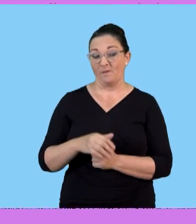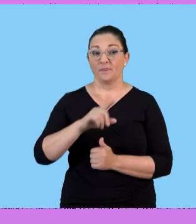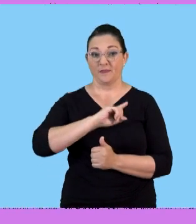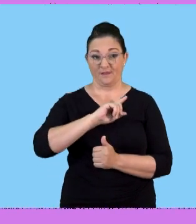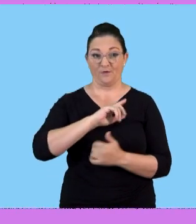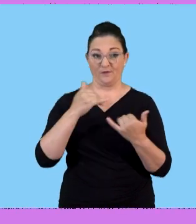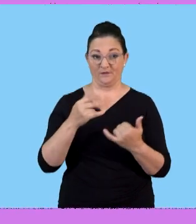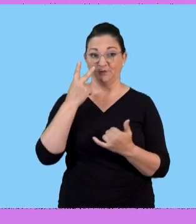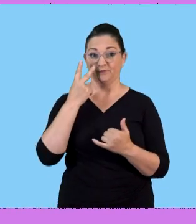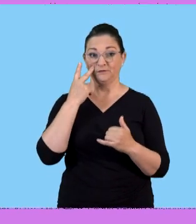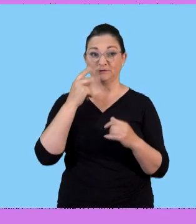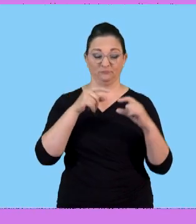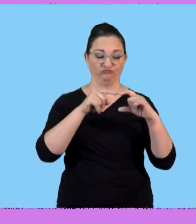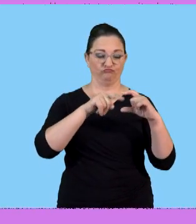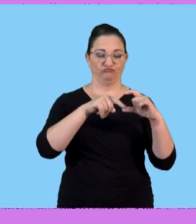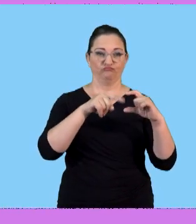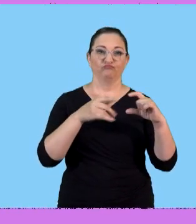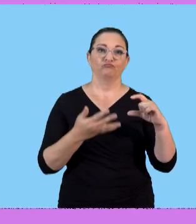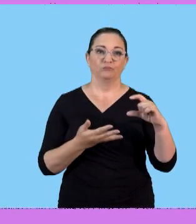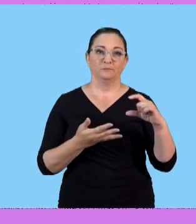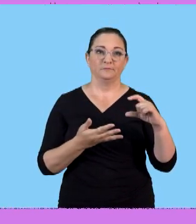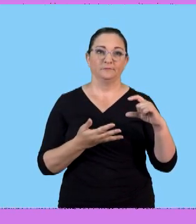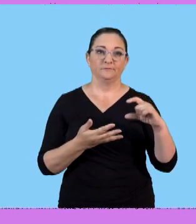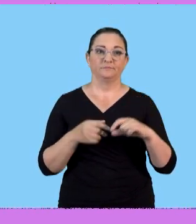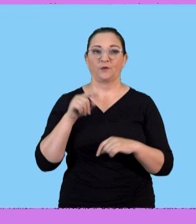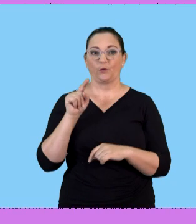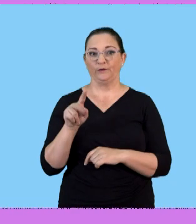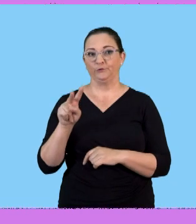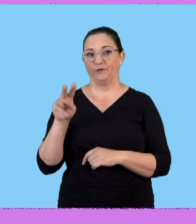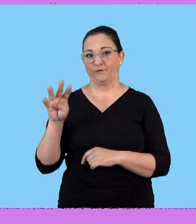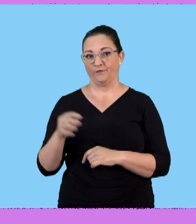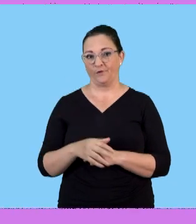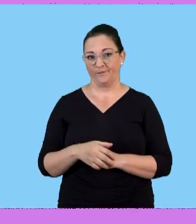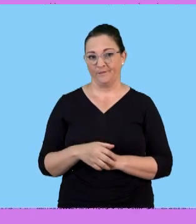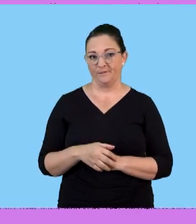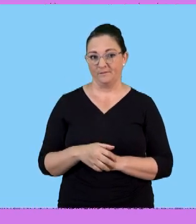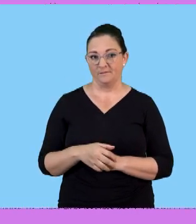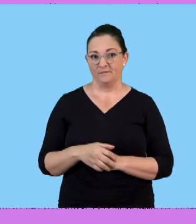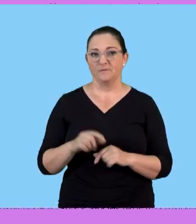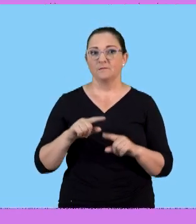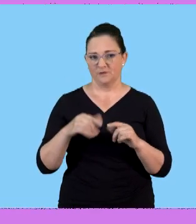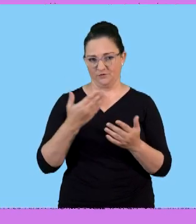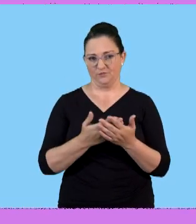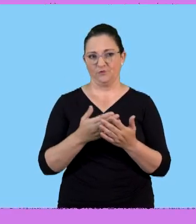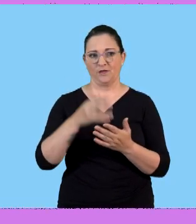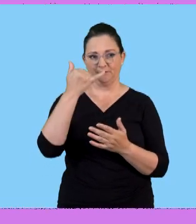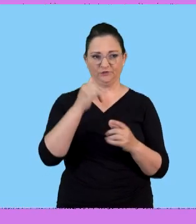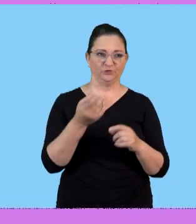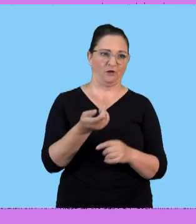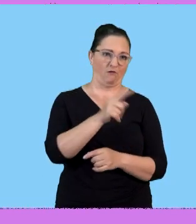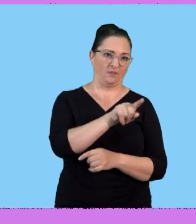this here, the distance here. So this gives me, meaning it's 124 kilometers. Guys, you can even check on this